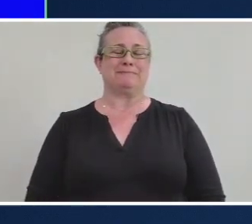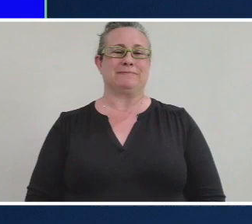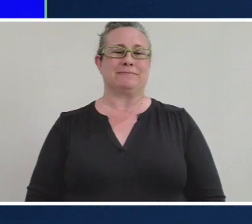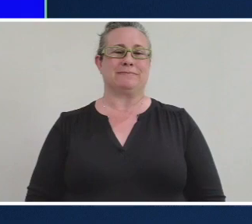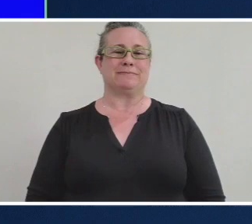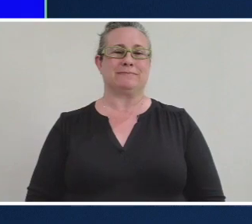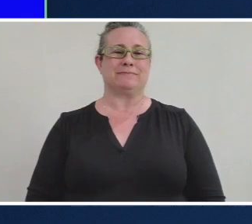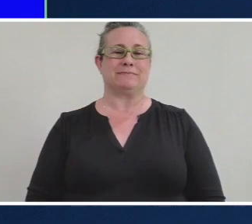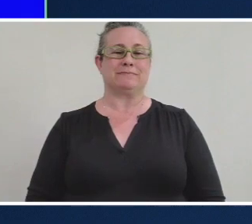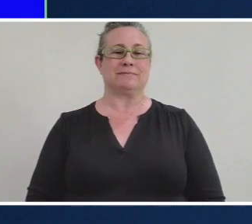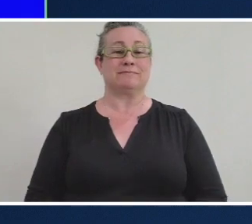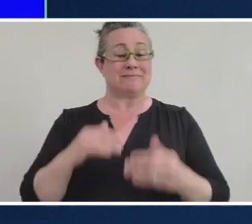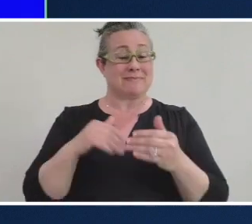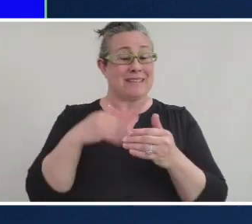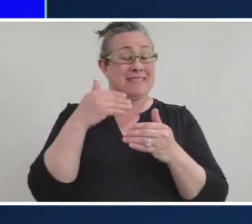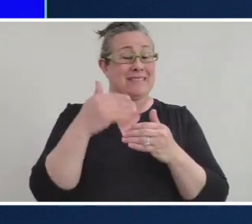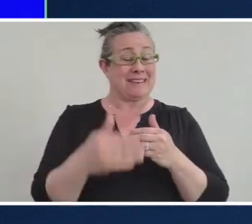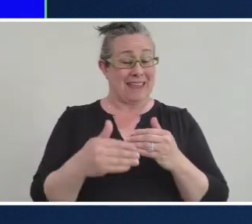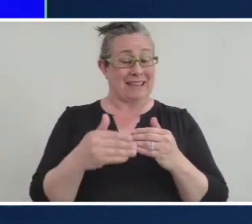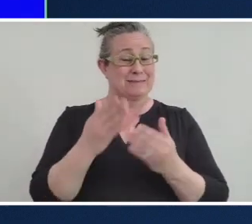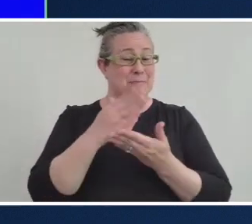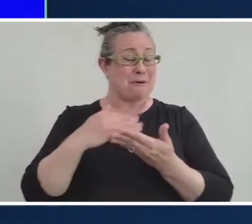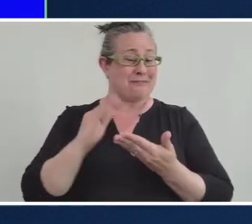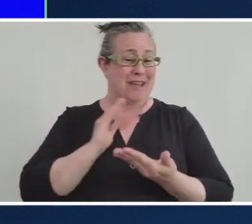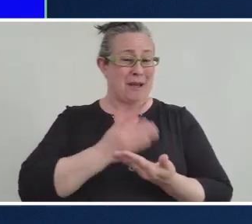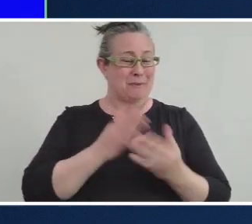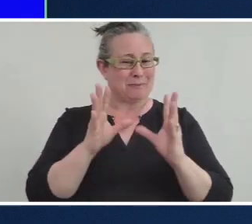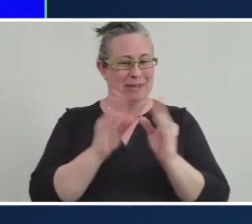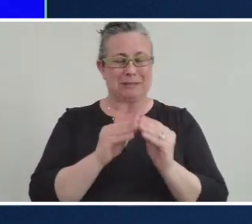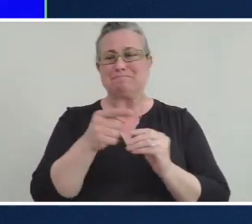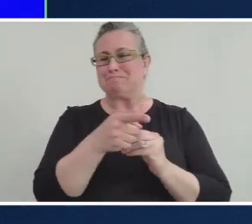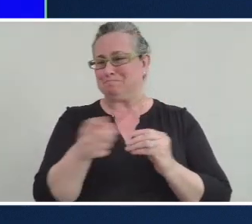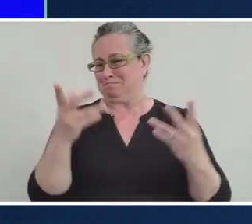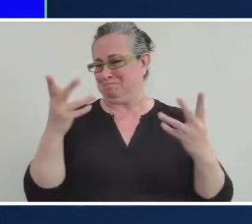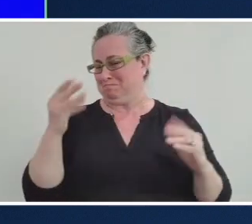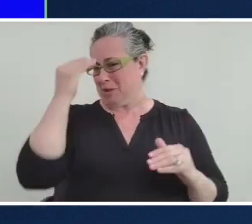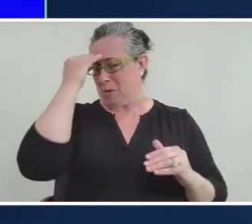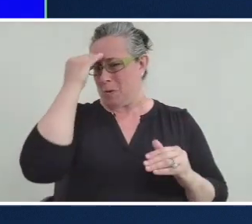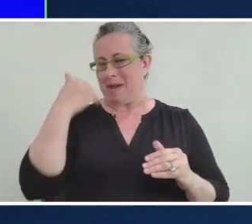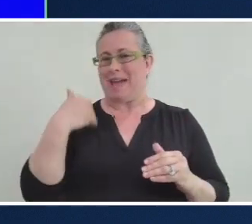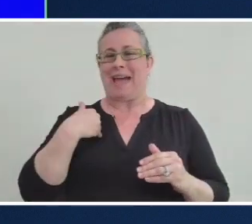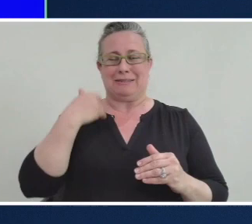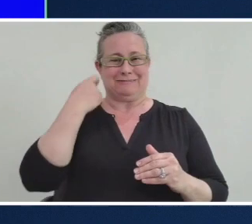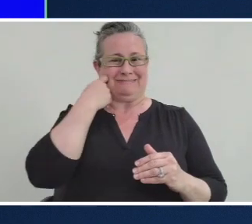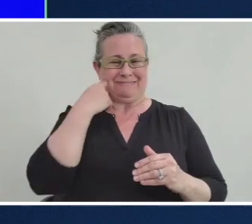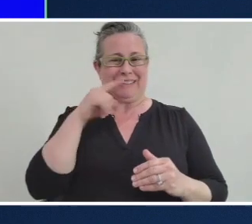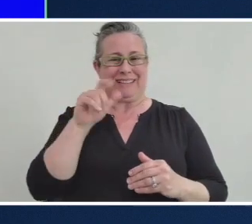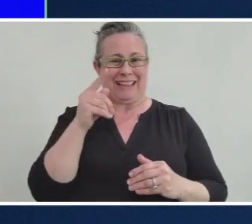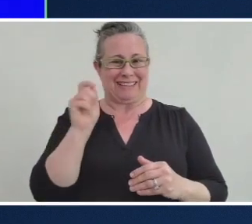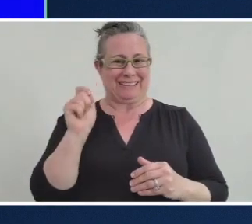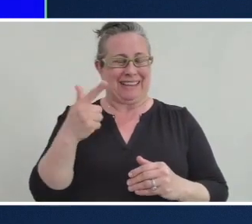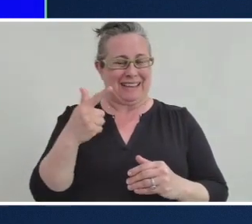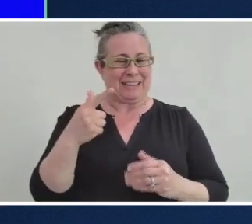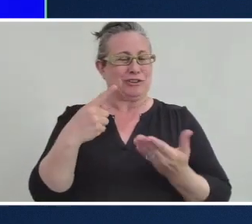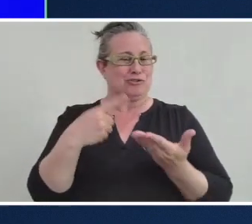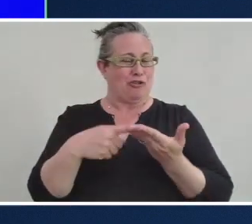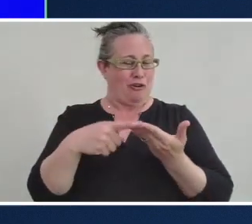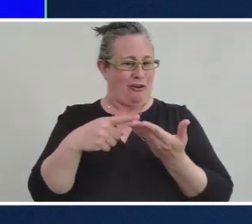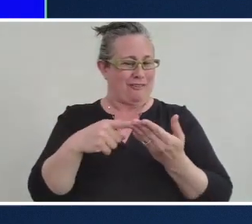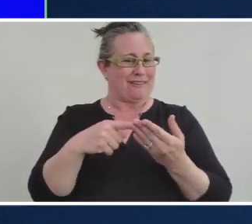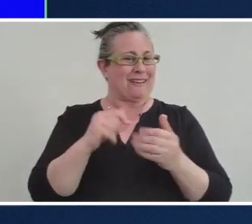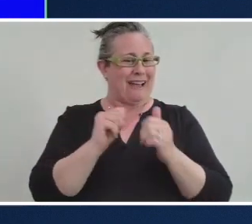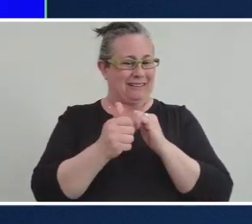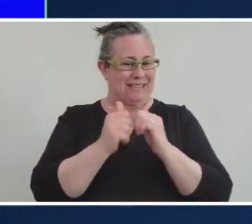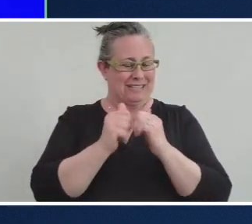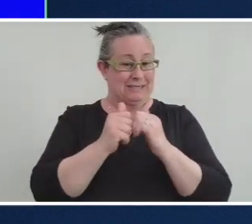The next part of our session here is to, as you all know, we had the lightning talk contest. And the next video that